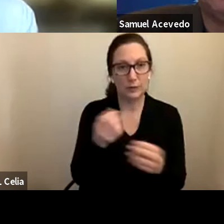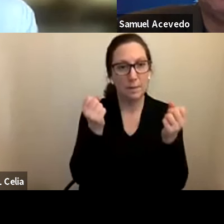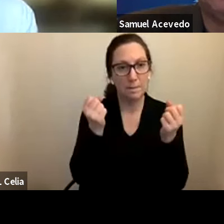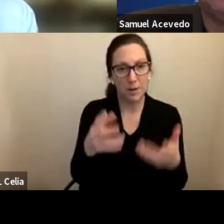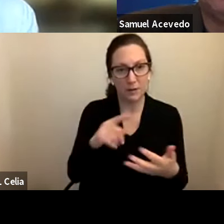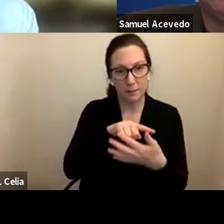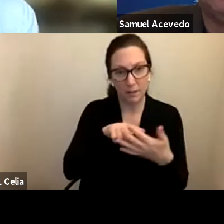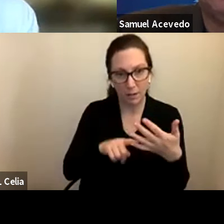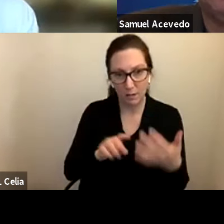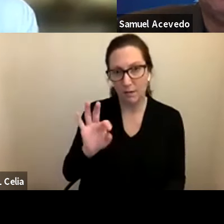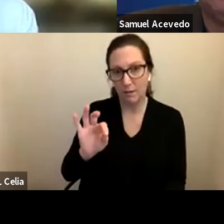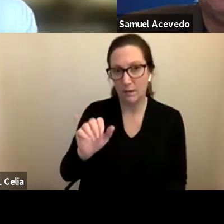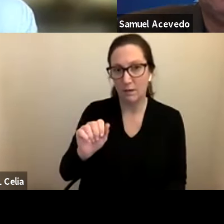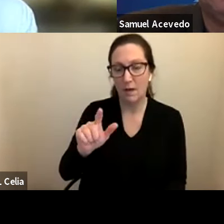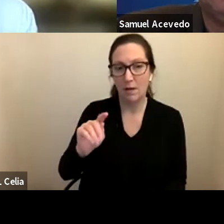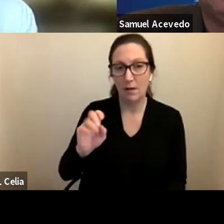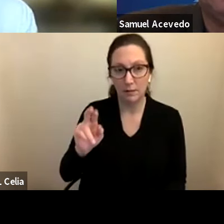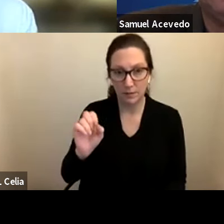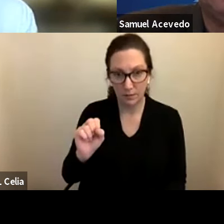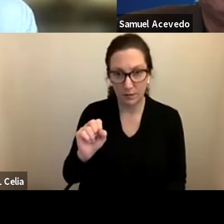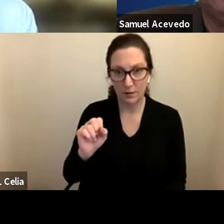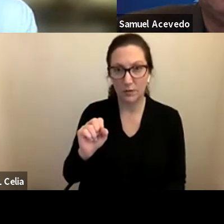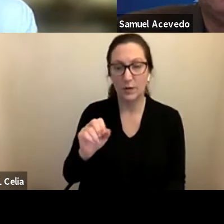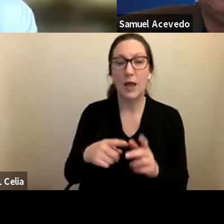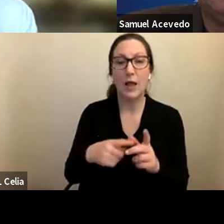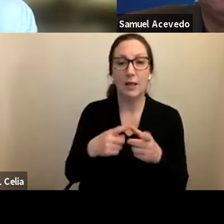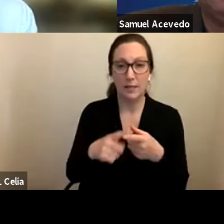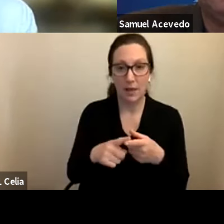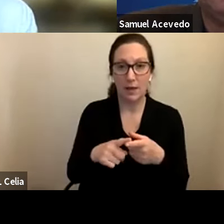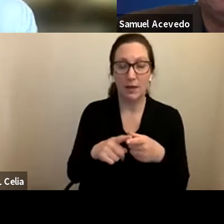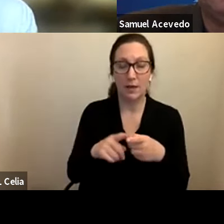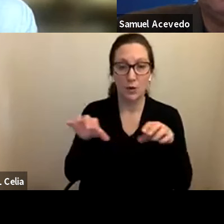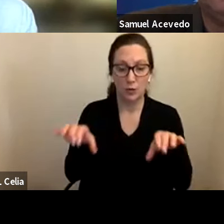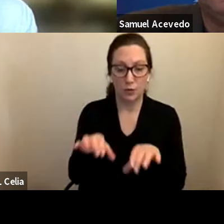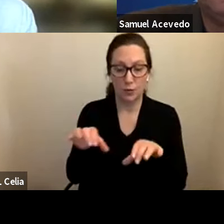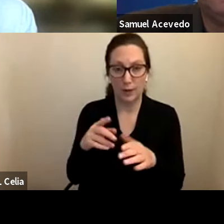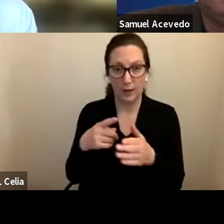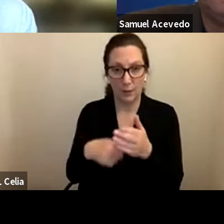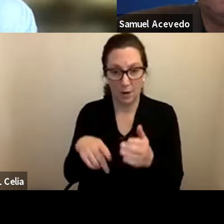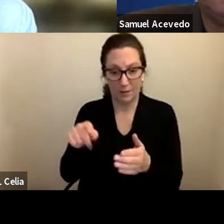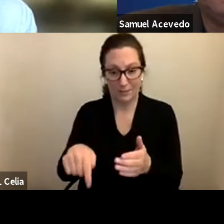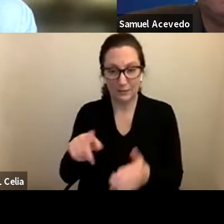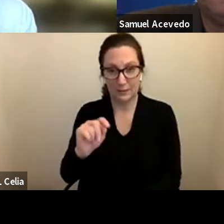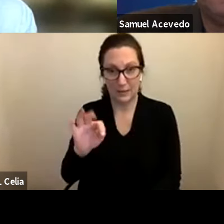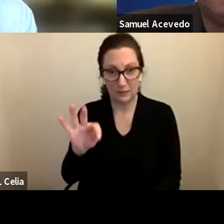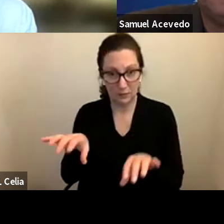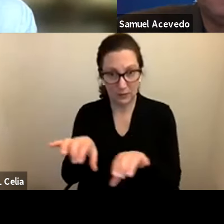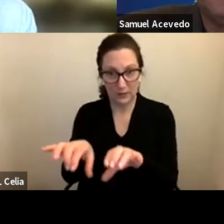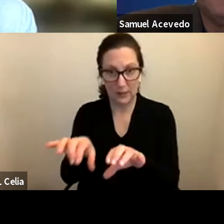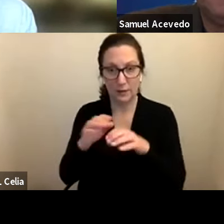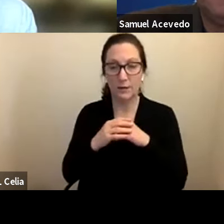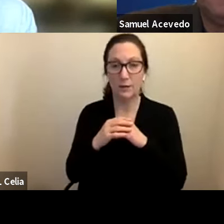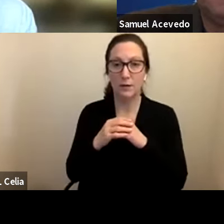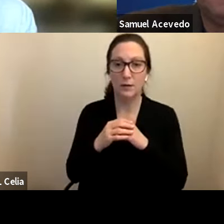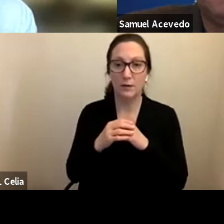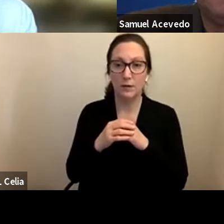and then doing what this task force did, trying to